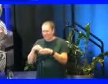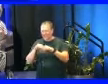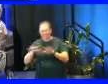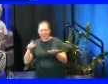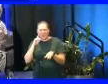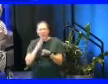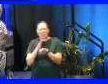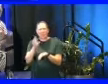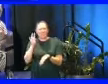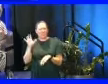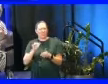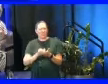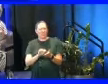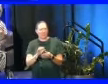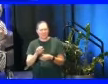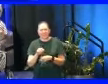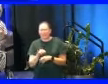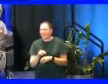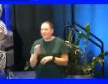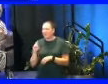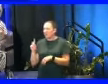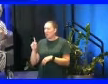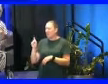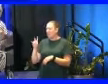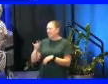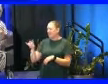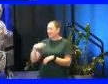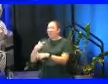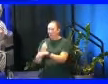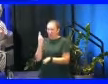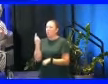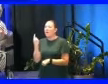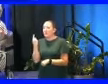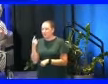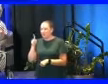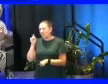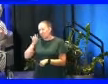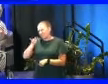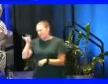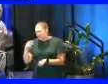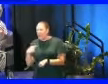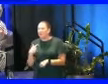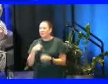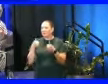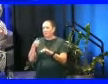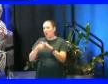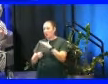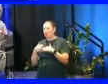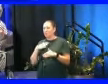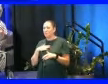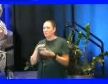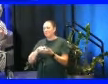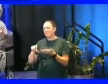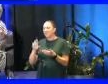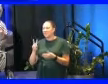700,000 vouchers. Maryland received 177. I was one of that, 177. So I'm still under my voucher. And